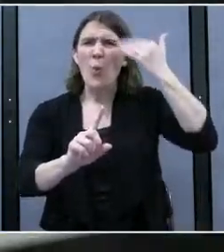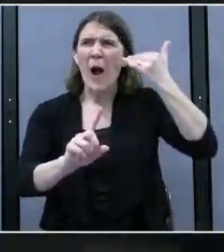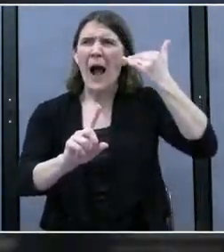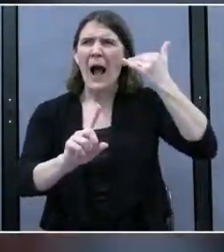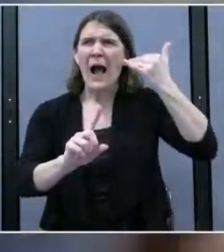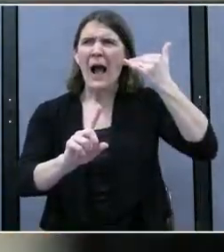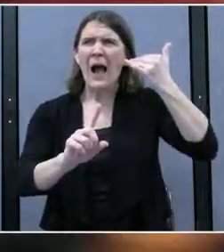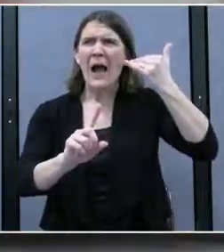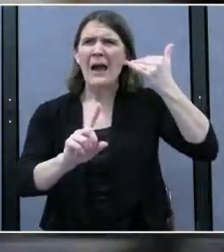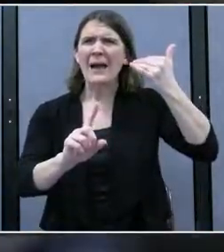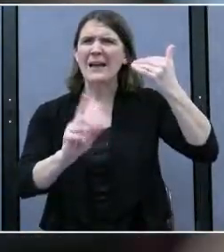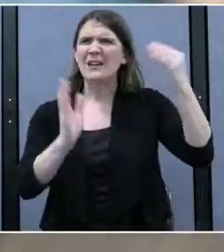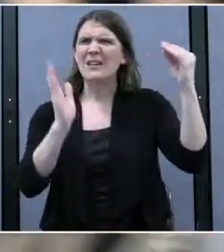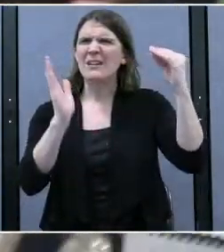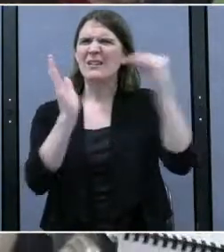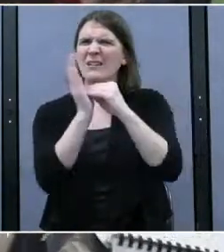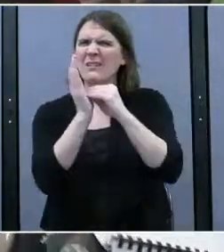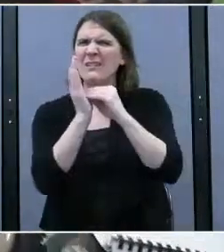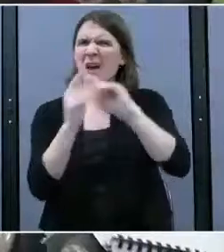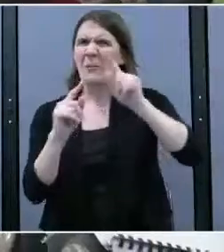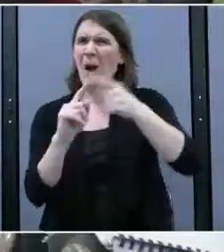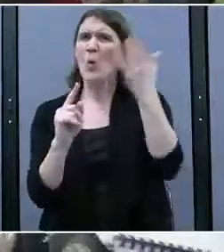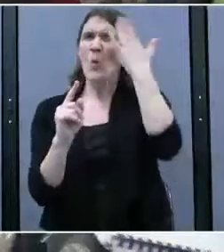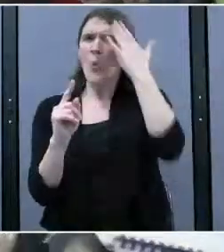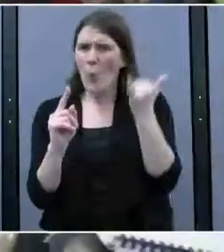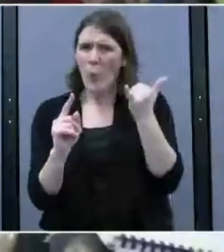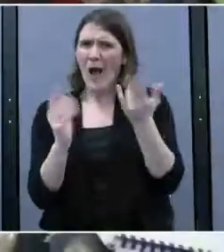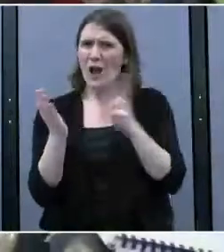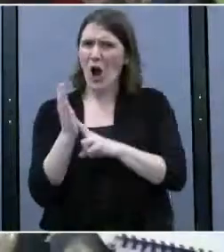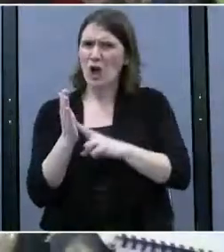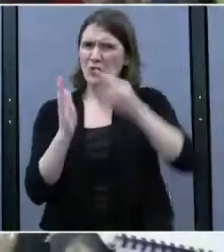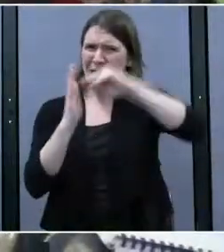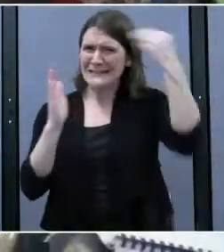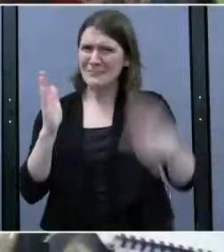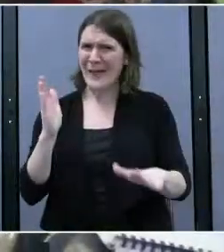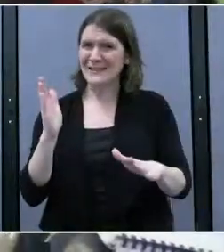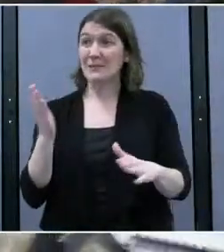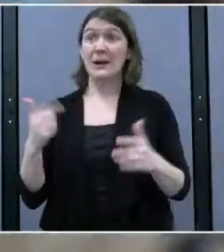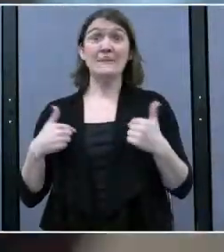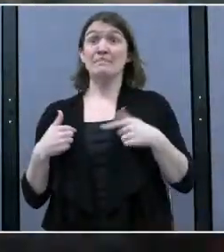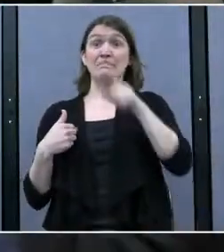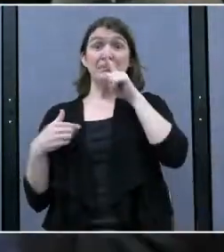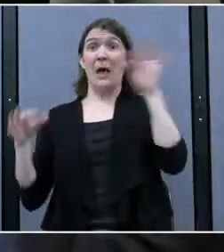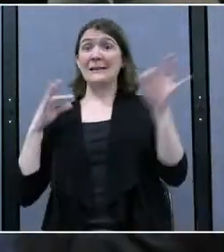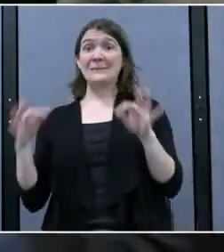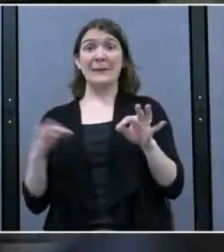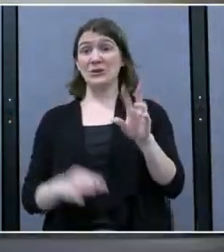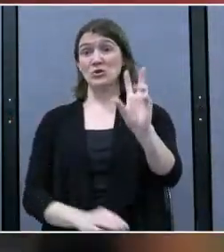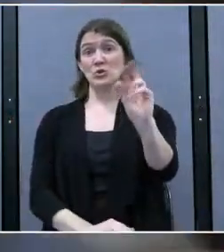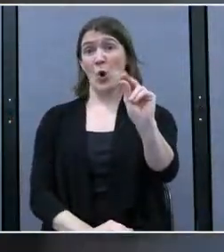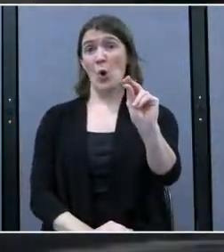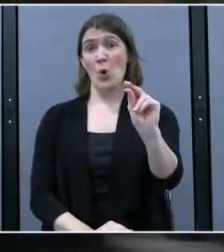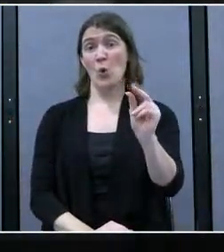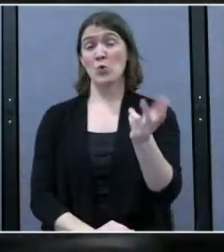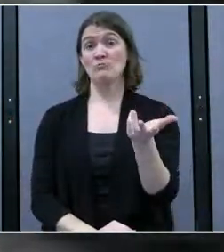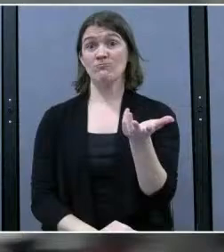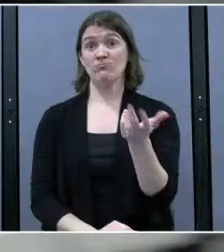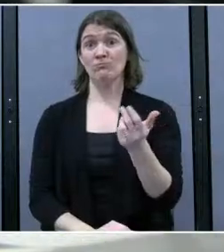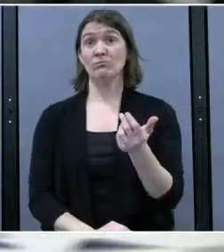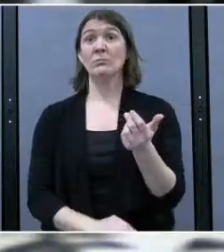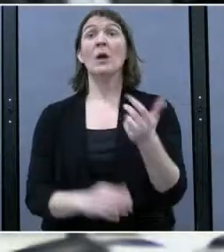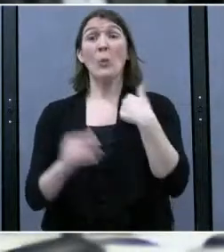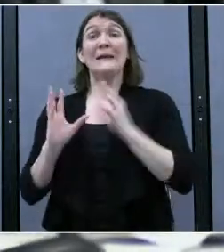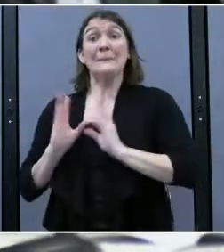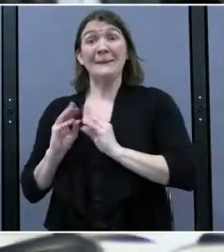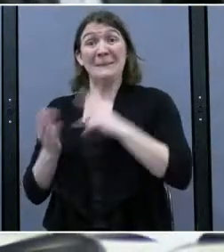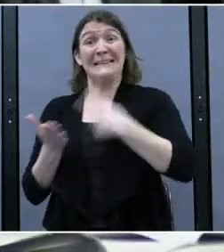book? Is there an explanation for why specifically the contract was so more expensive? I don't think so. We had many